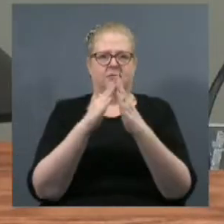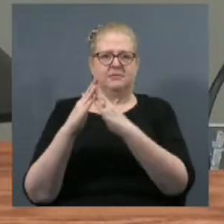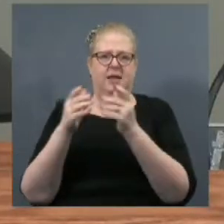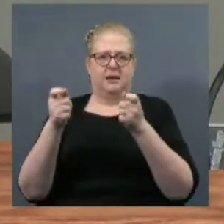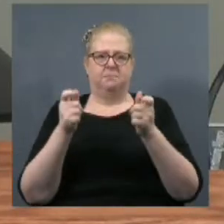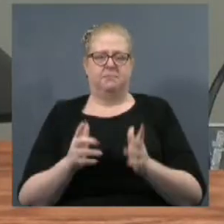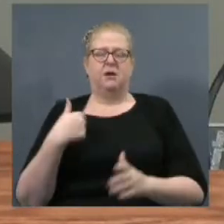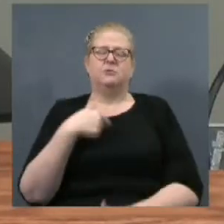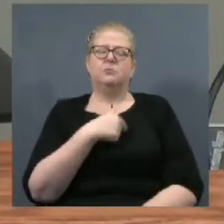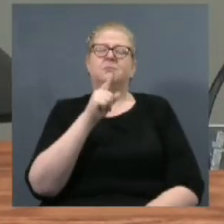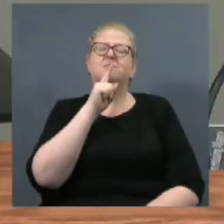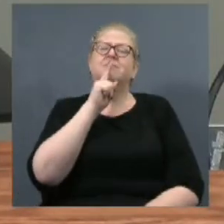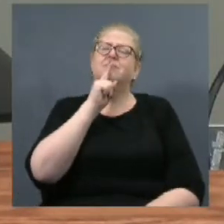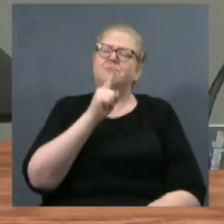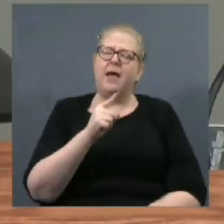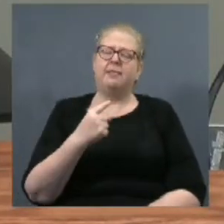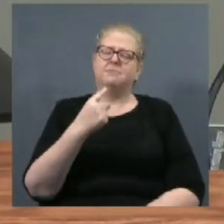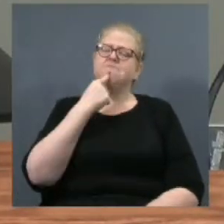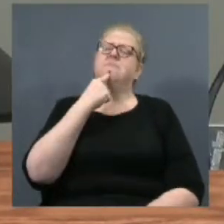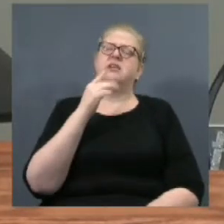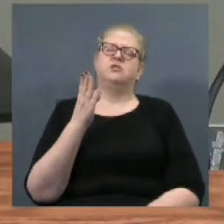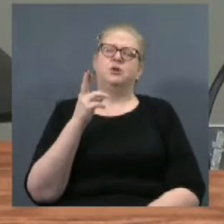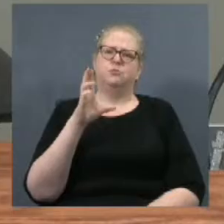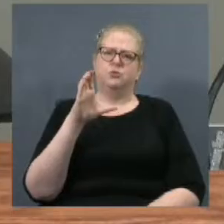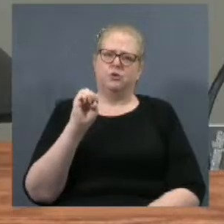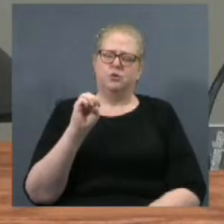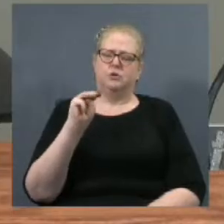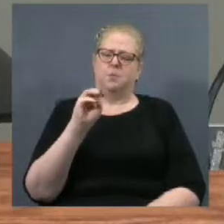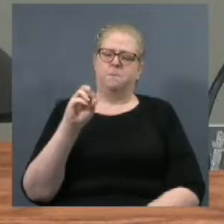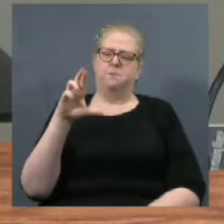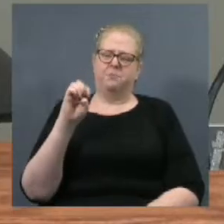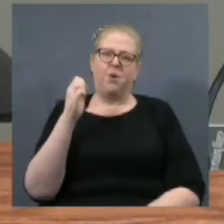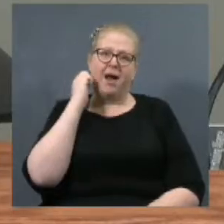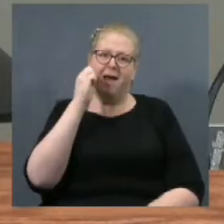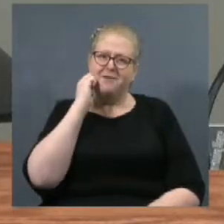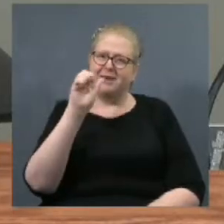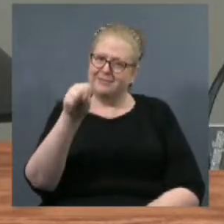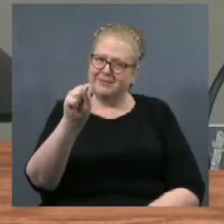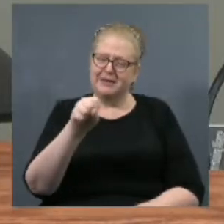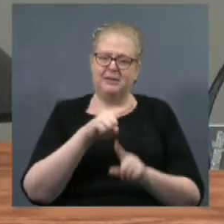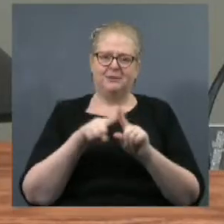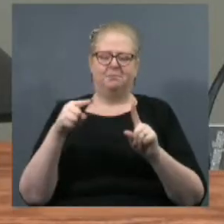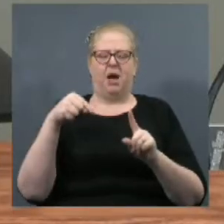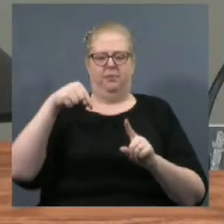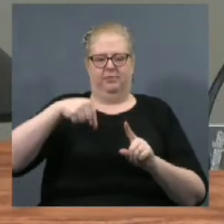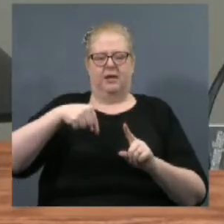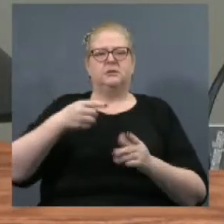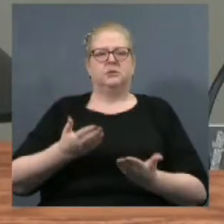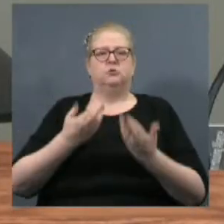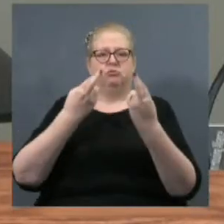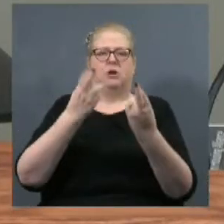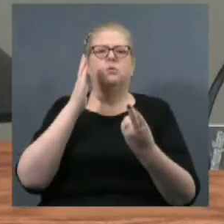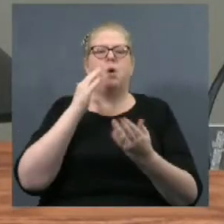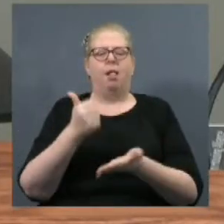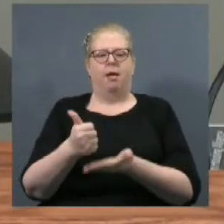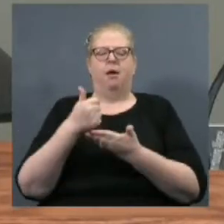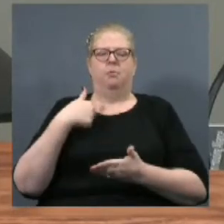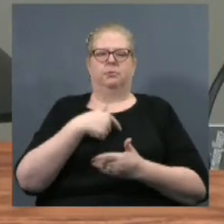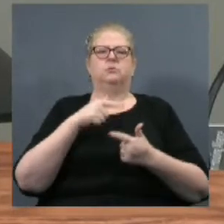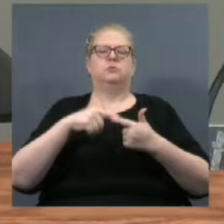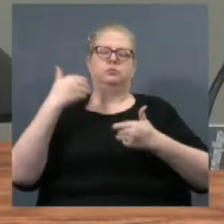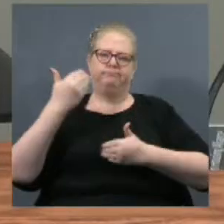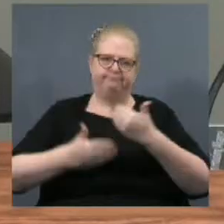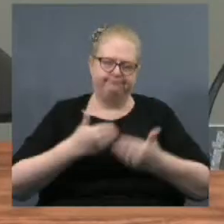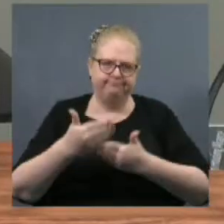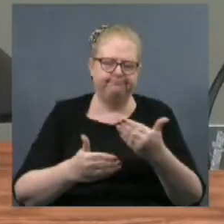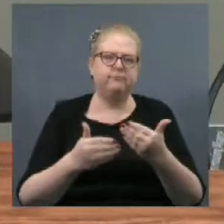day. And so I feel like this resolution will help us move to that position where we have a city manager, a permanent